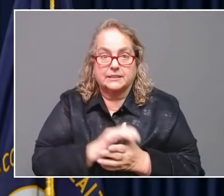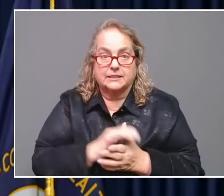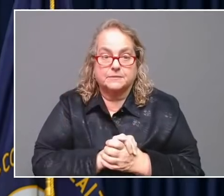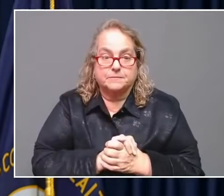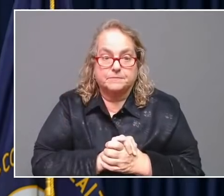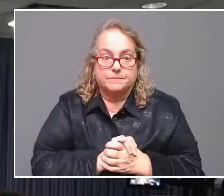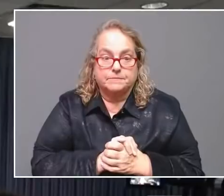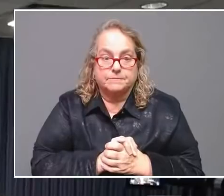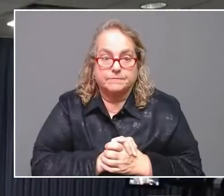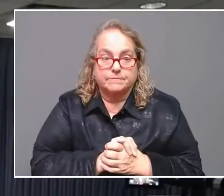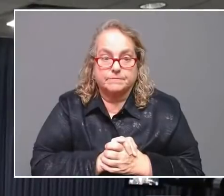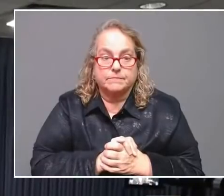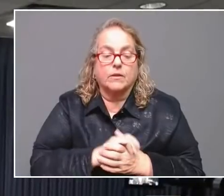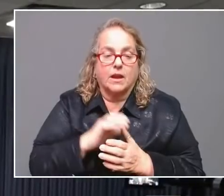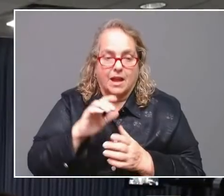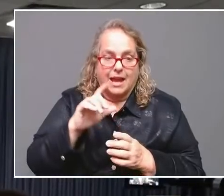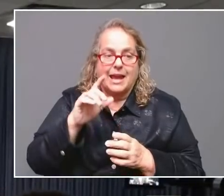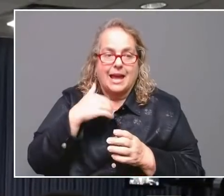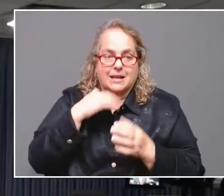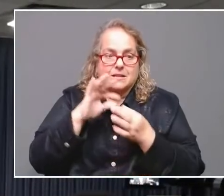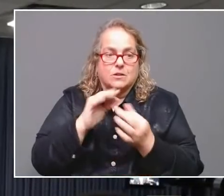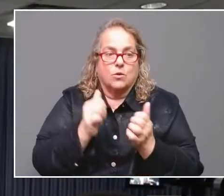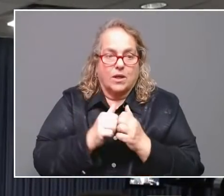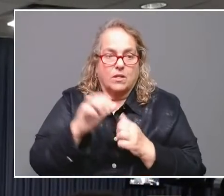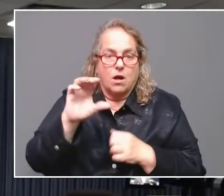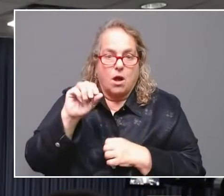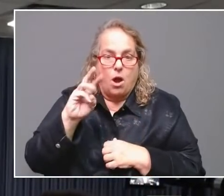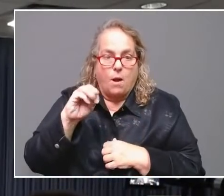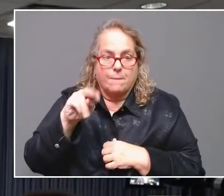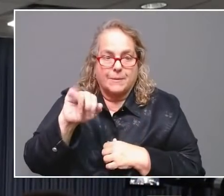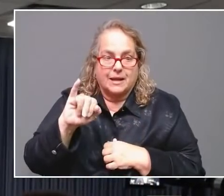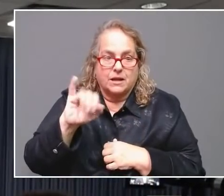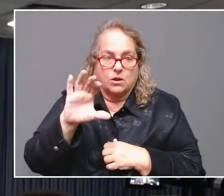do with Omicron. You mentioned that the